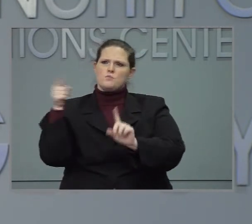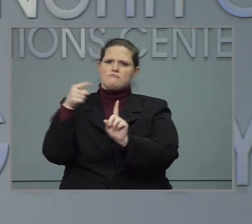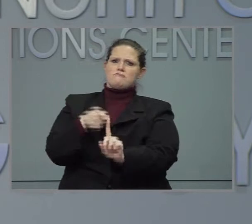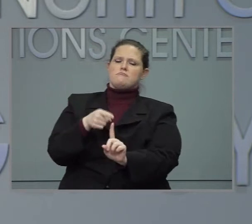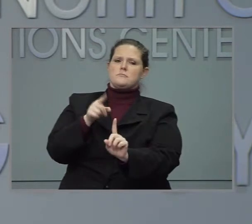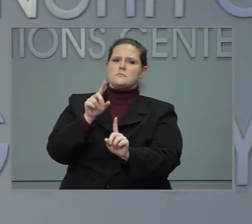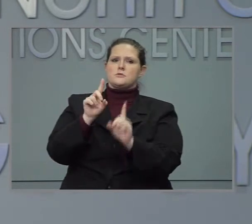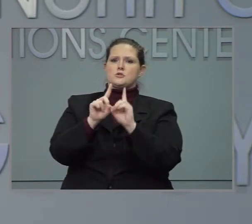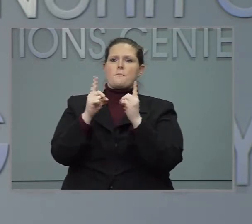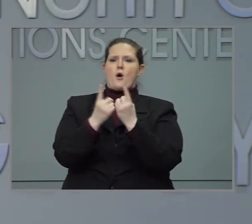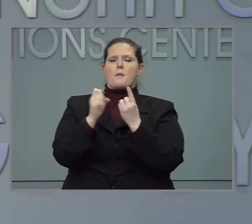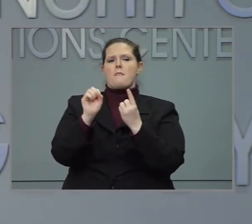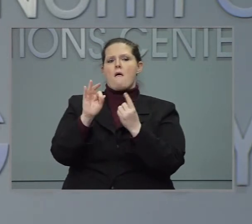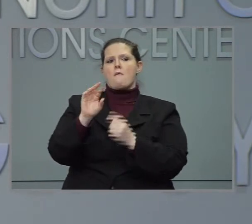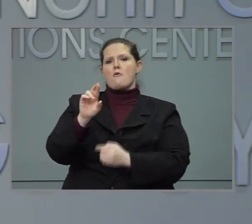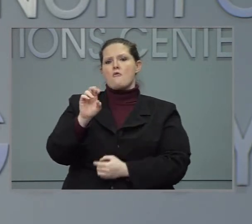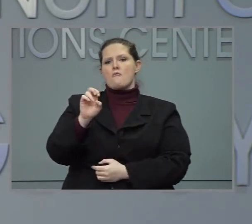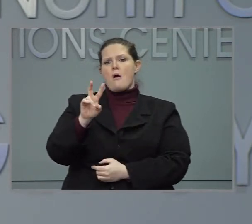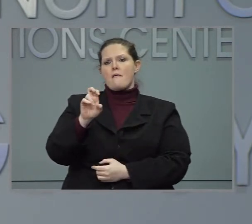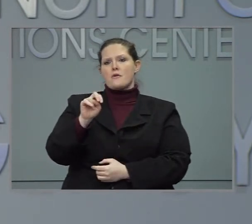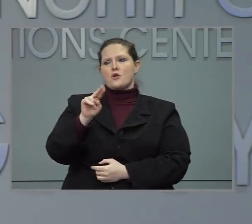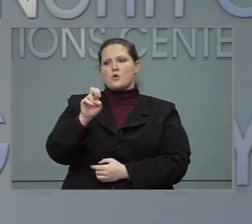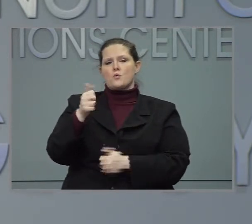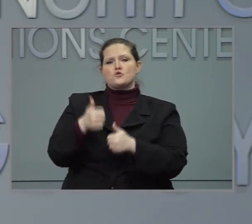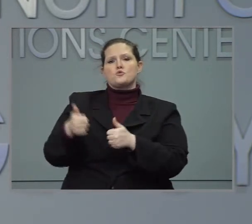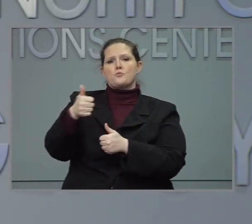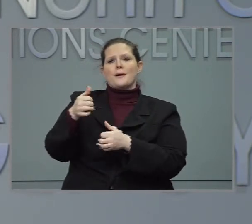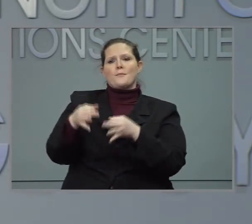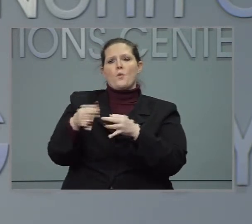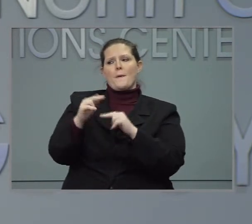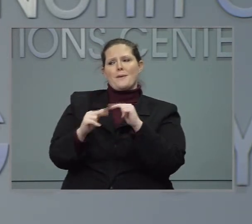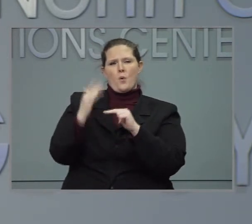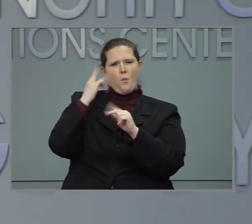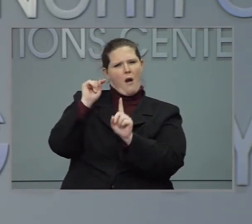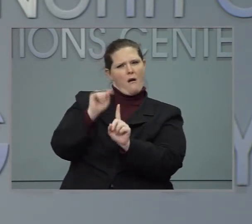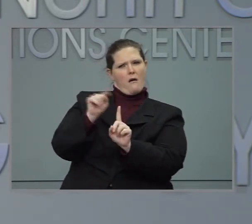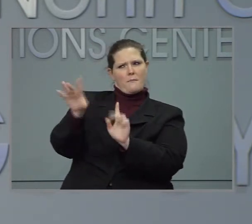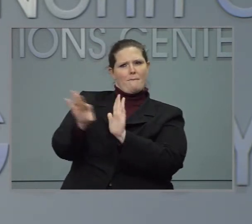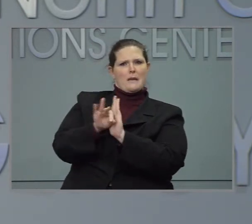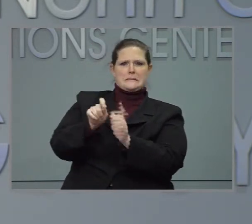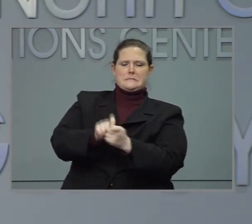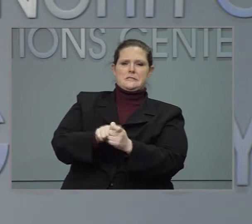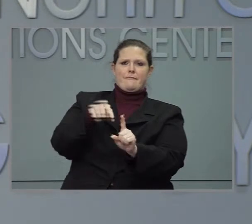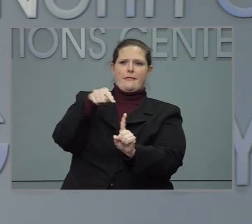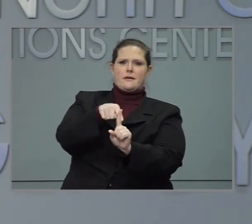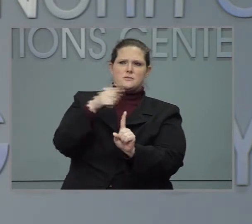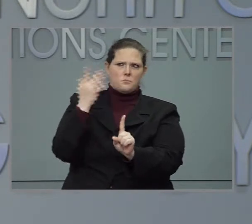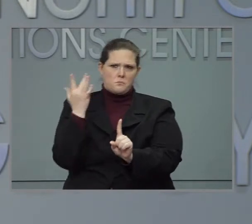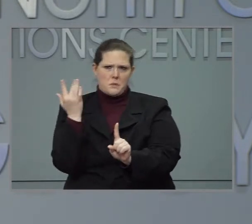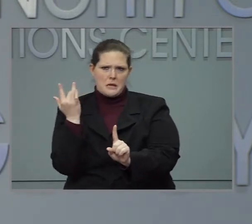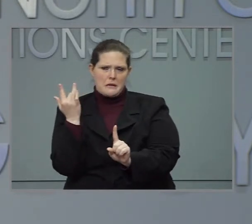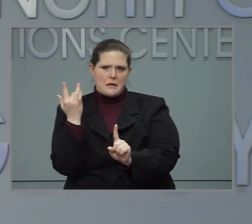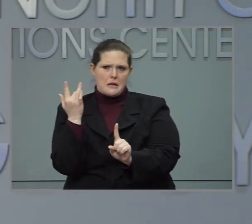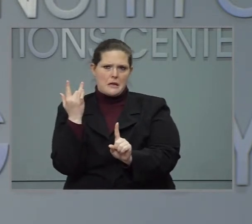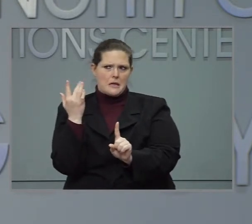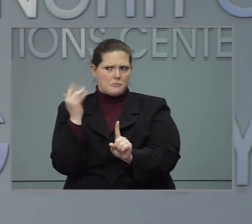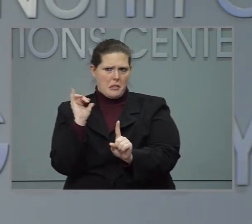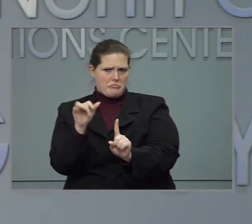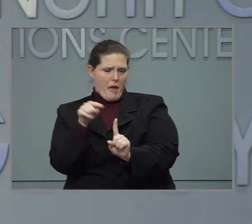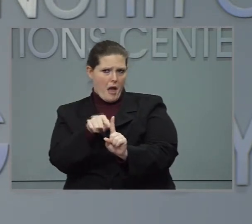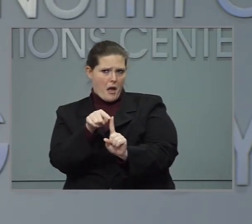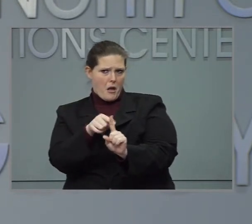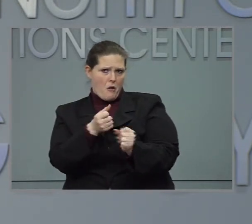Revenue headquarters and the Supreme Court building. Was curious why those buildings were selected, and if the need for this stems at all from some of